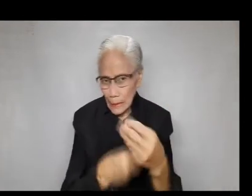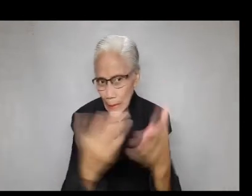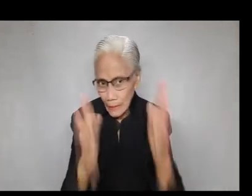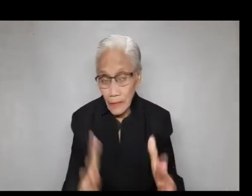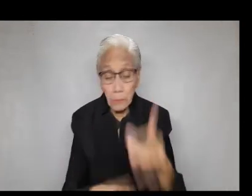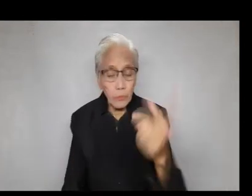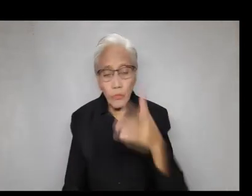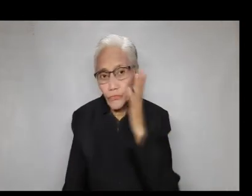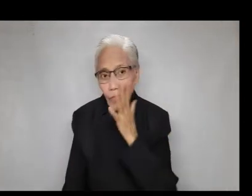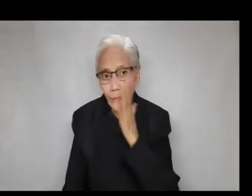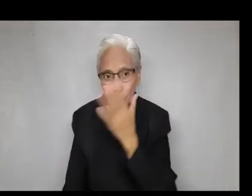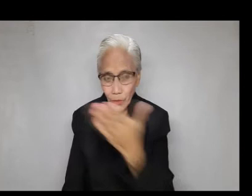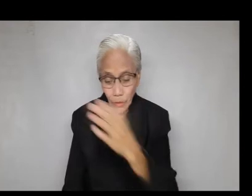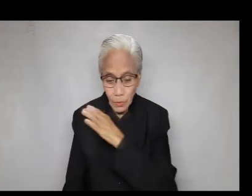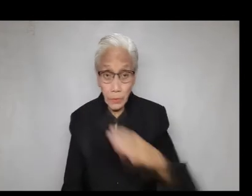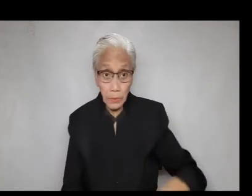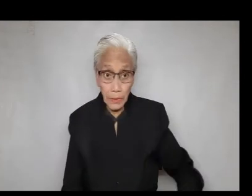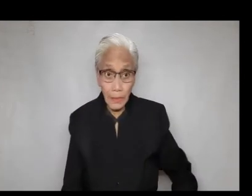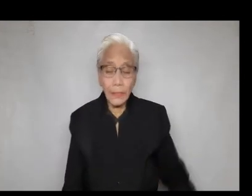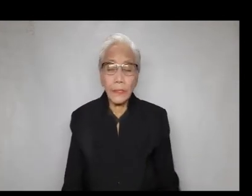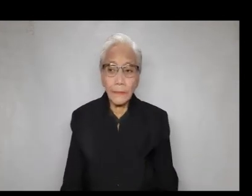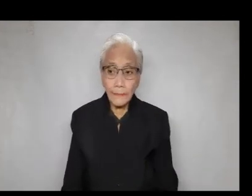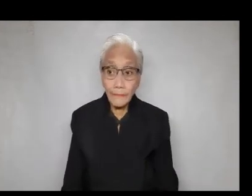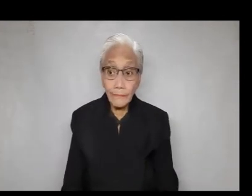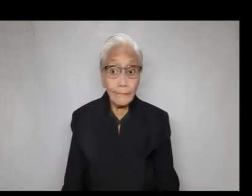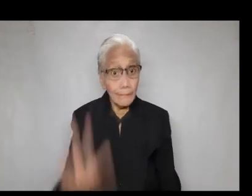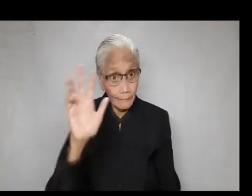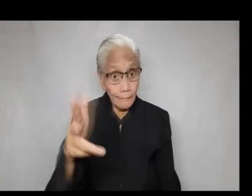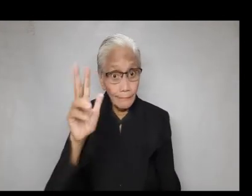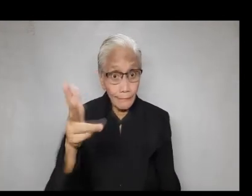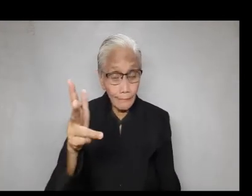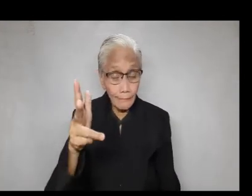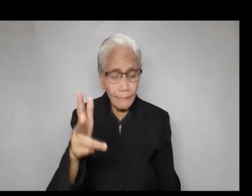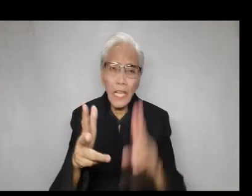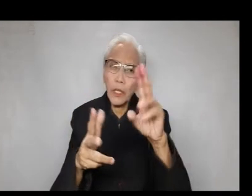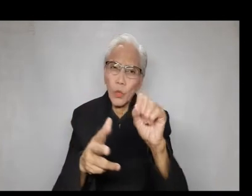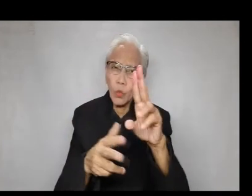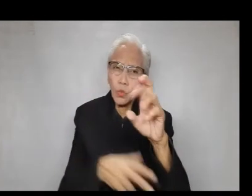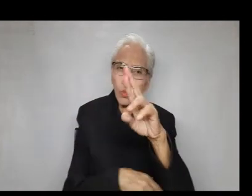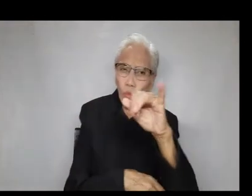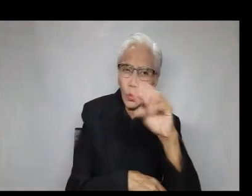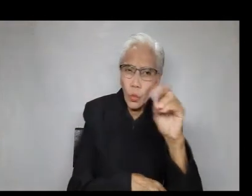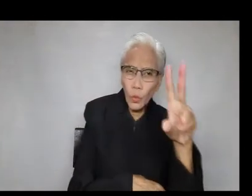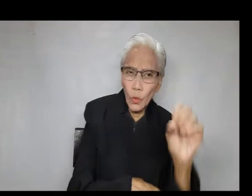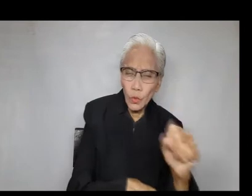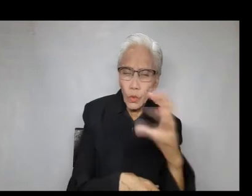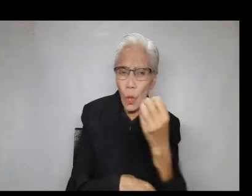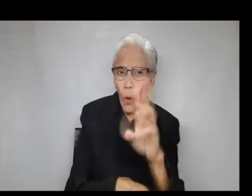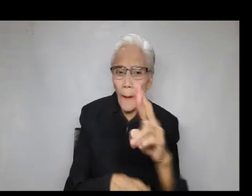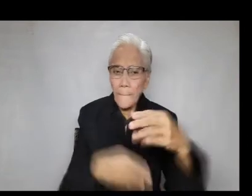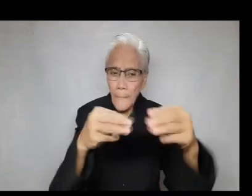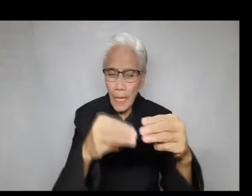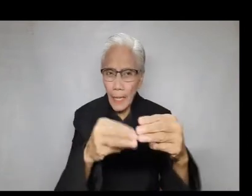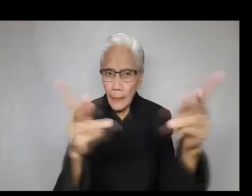attitude, you are a squirt giver. Shame on you, Christian. The third mark